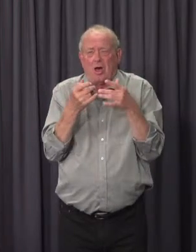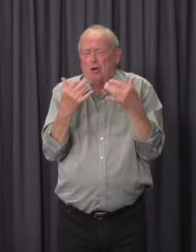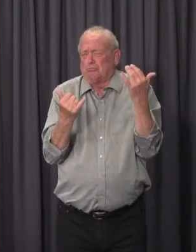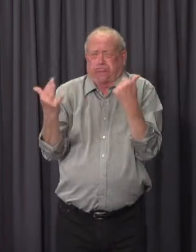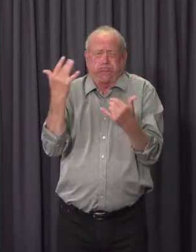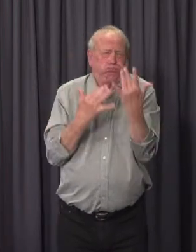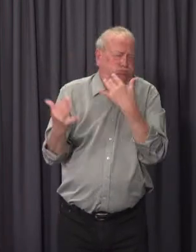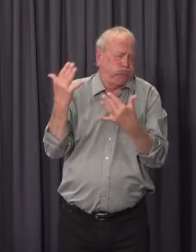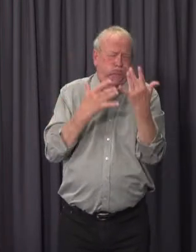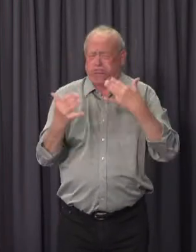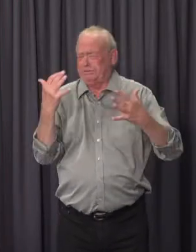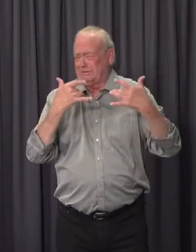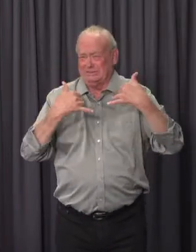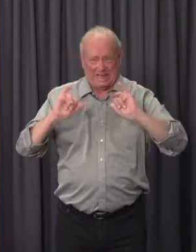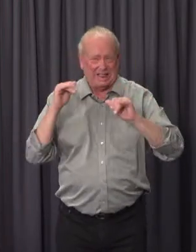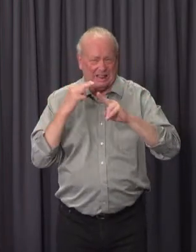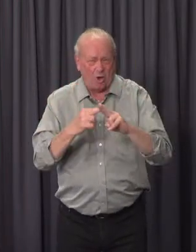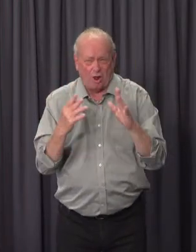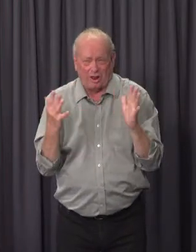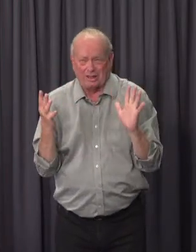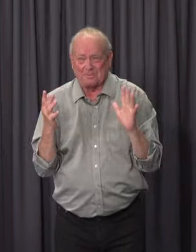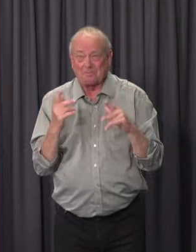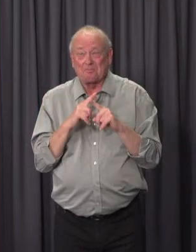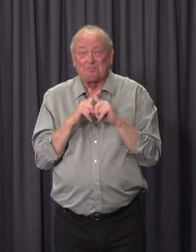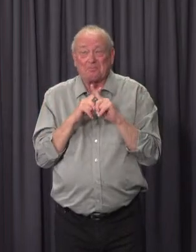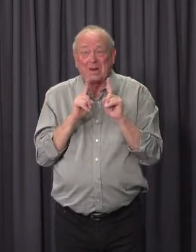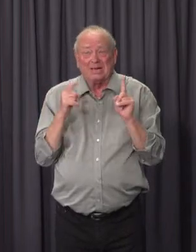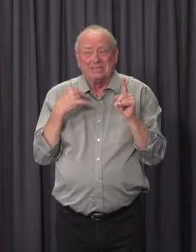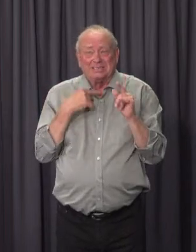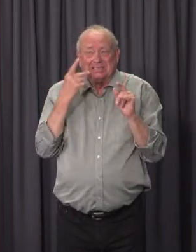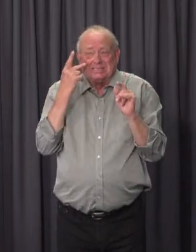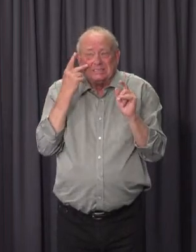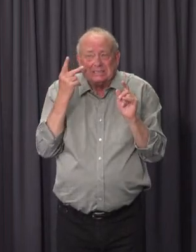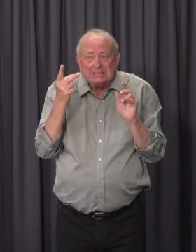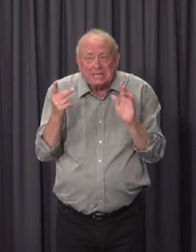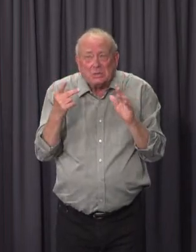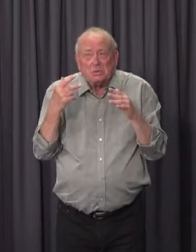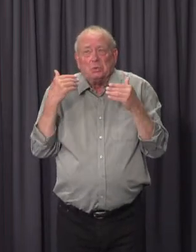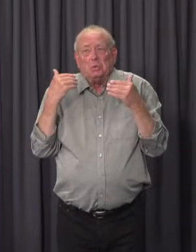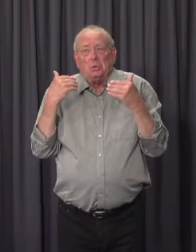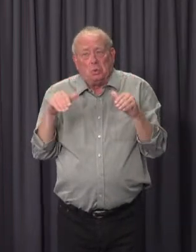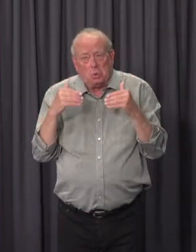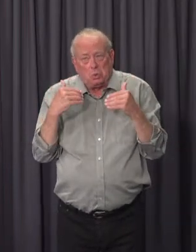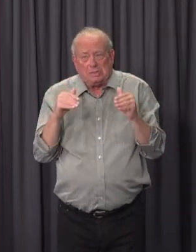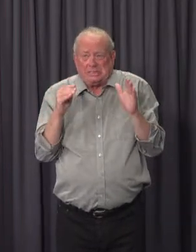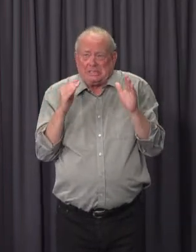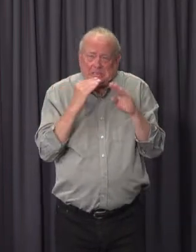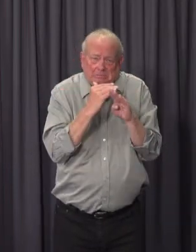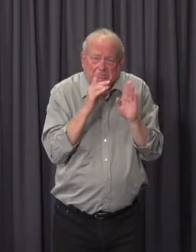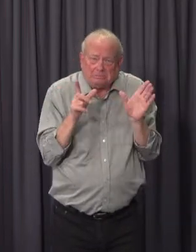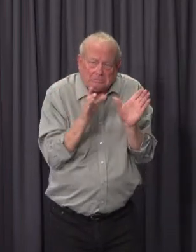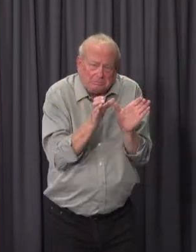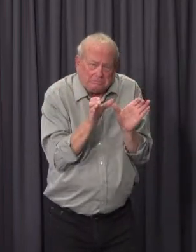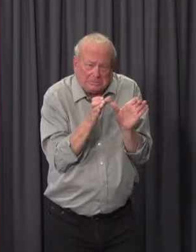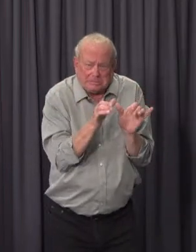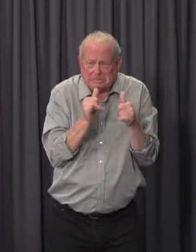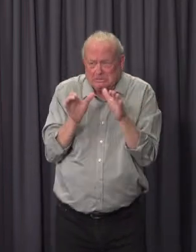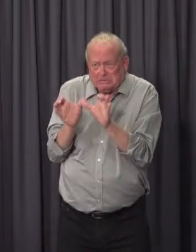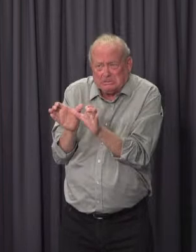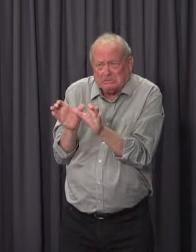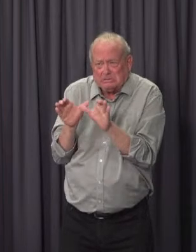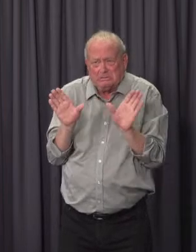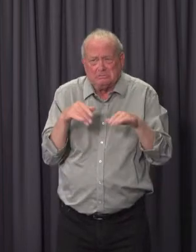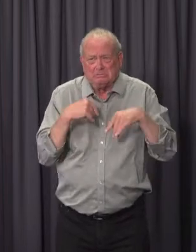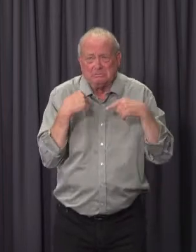these fires and the amount of work that we've been able to do to assist in helping to contain the fire. The fire has